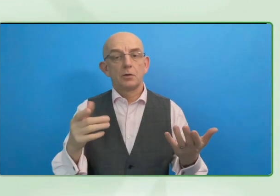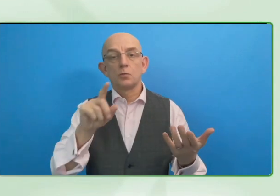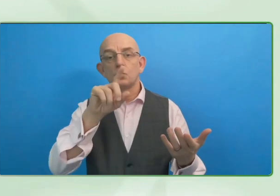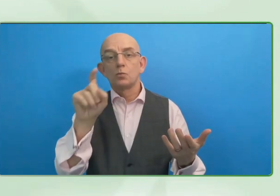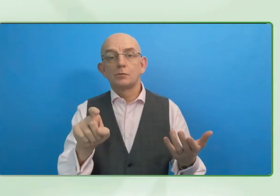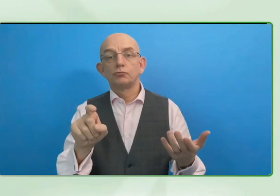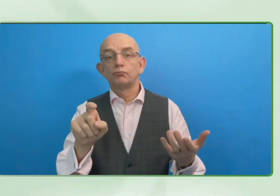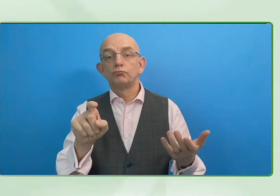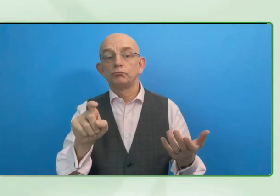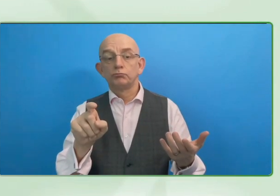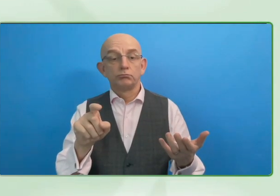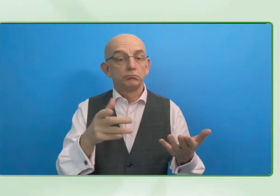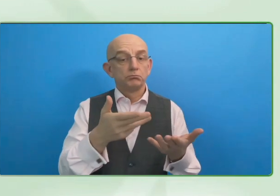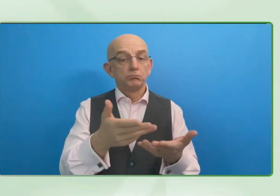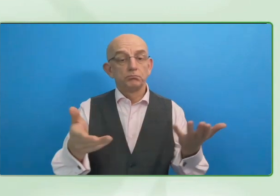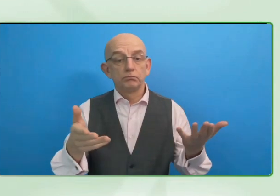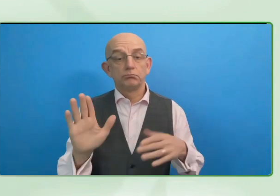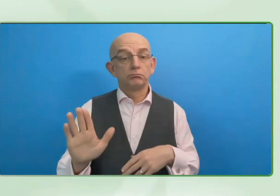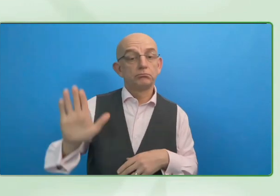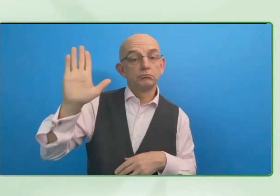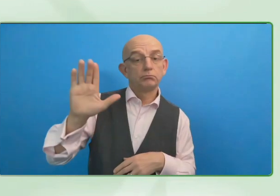and entertain those now.